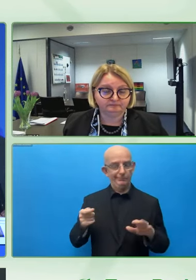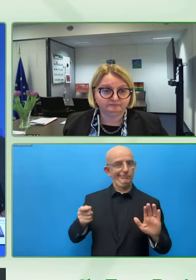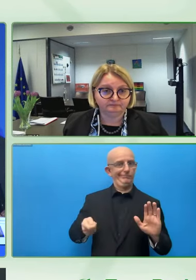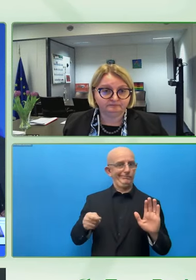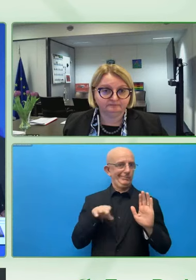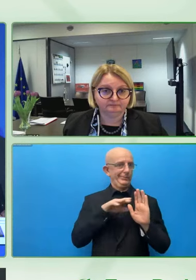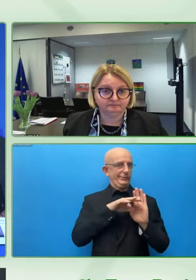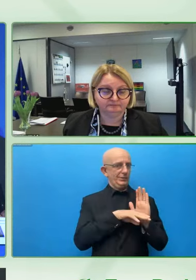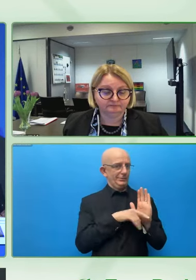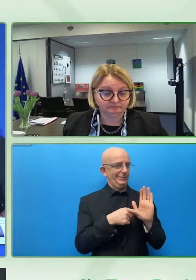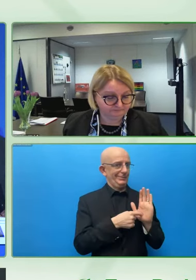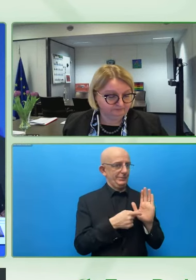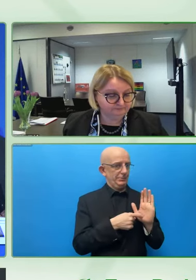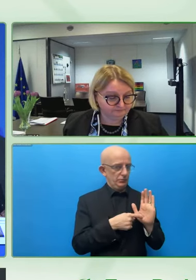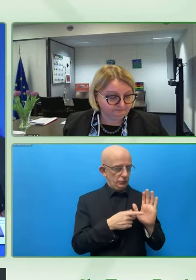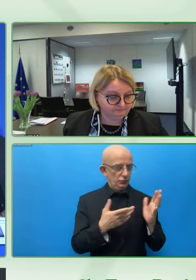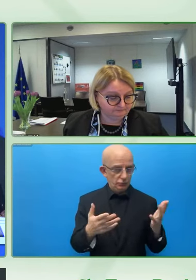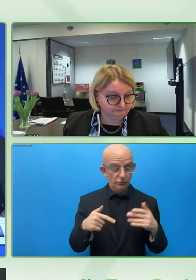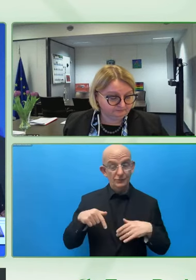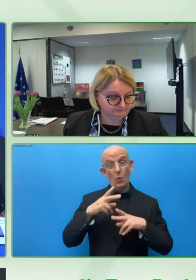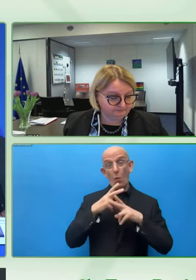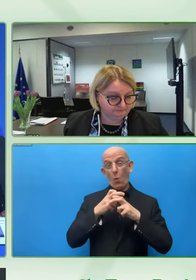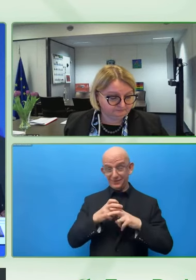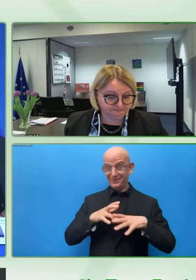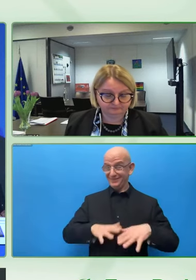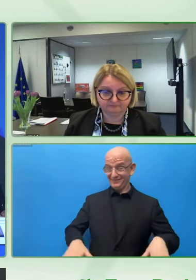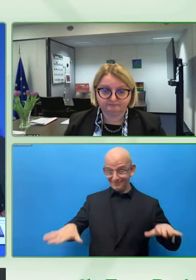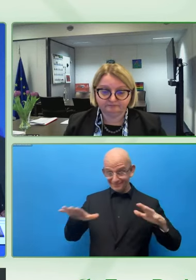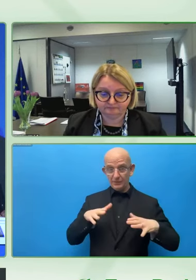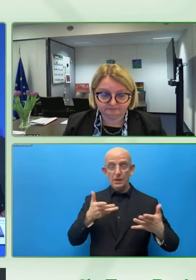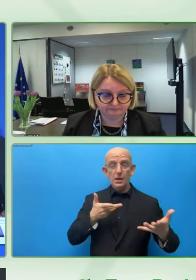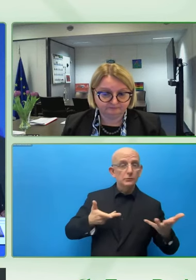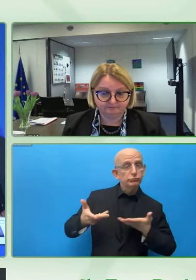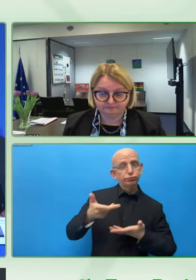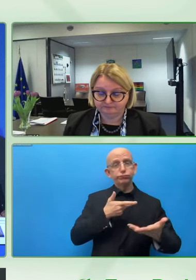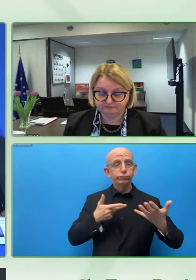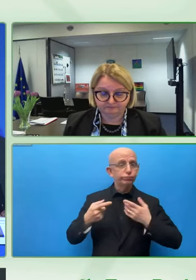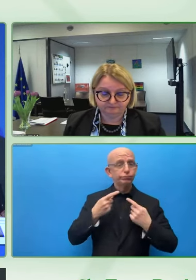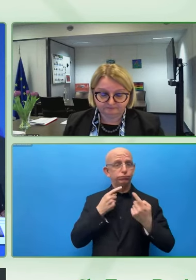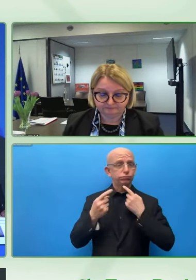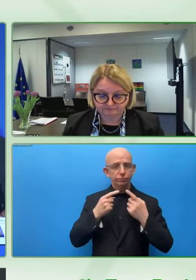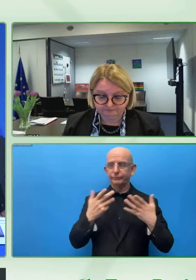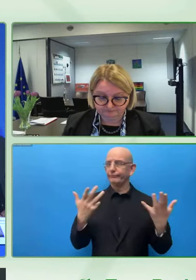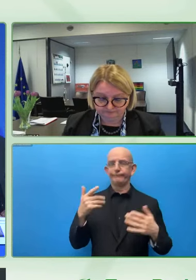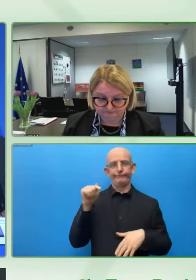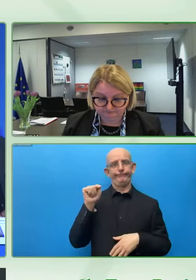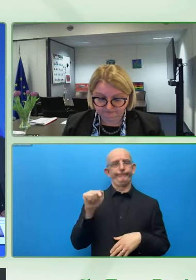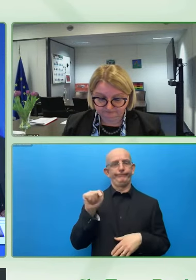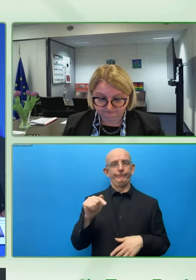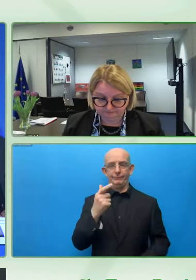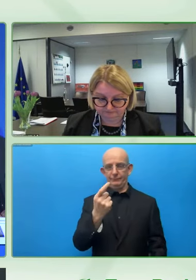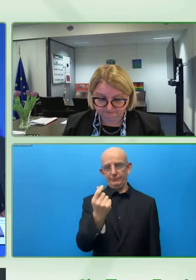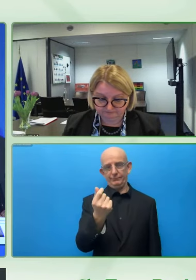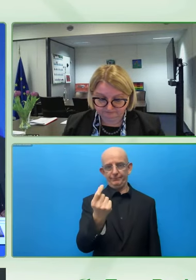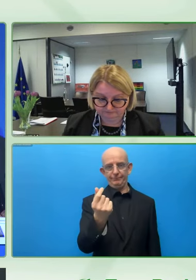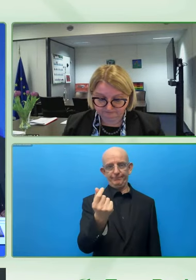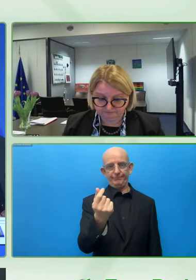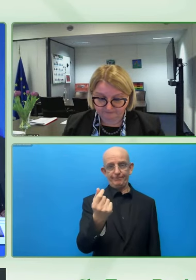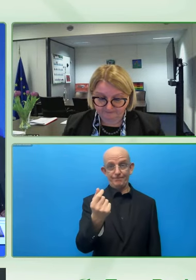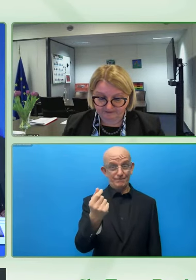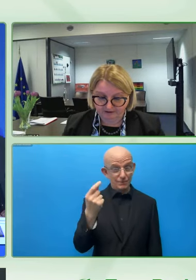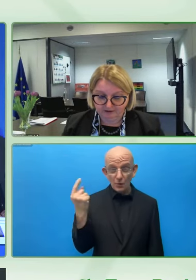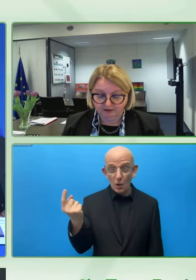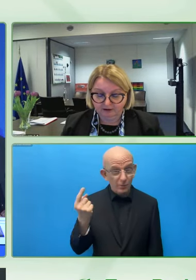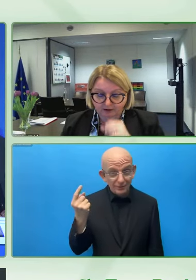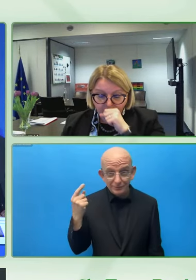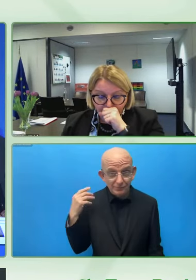and it's especially when it comes to the claim, for example, we have a lot of discussions going on. And so,